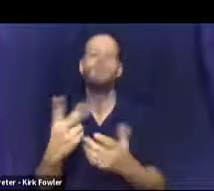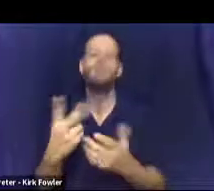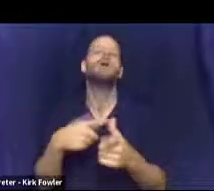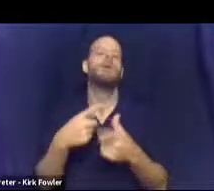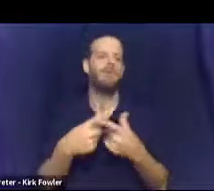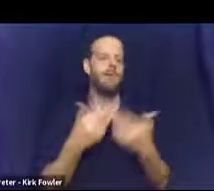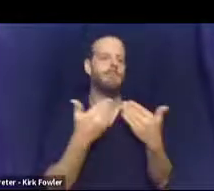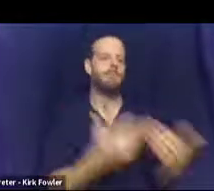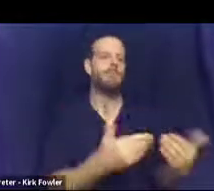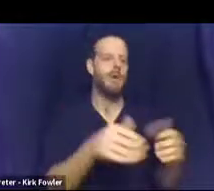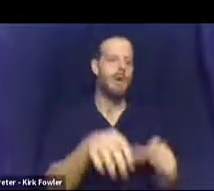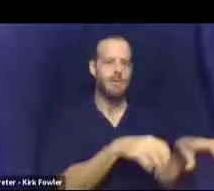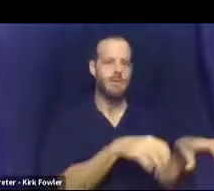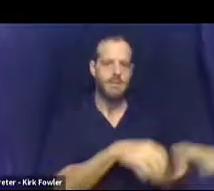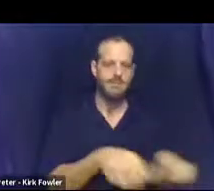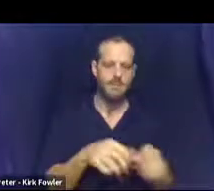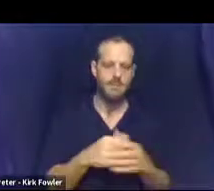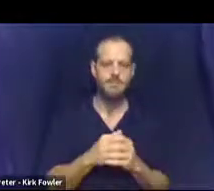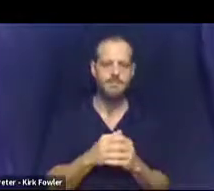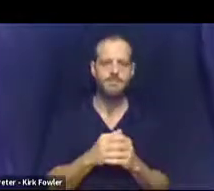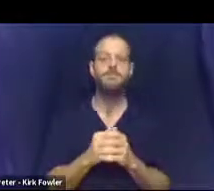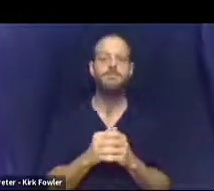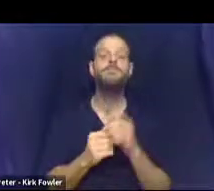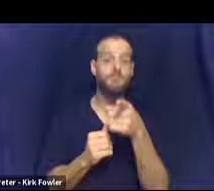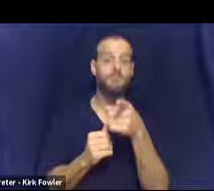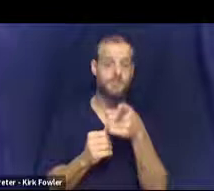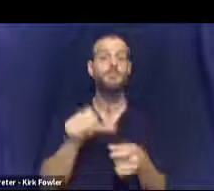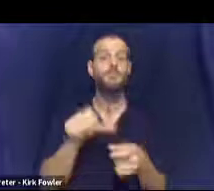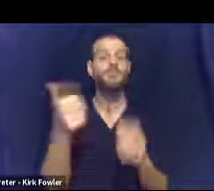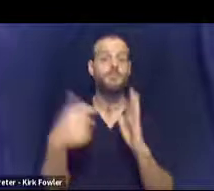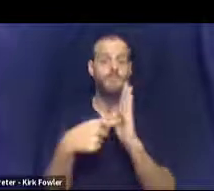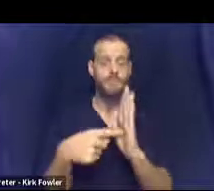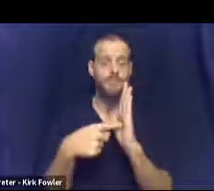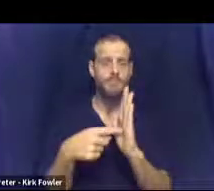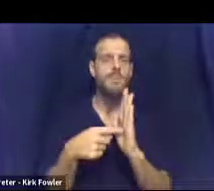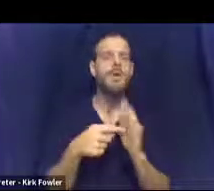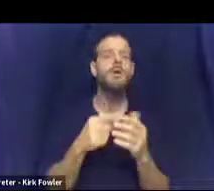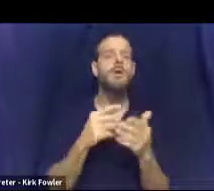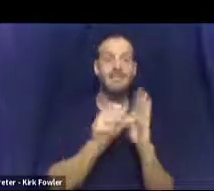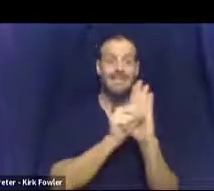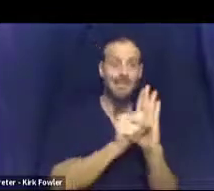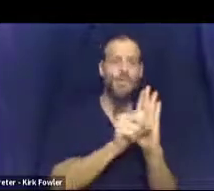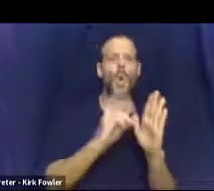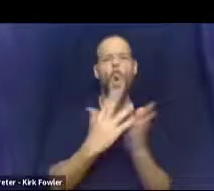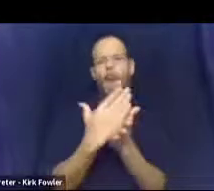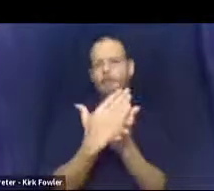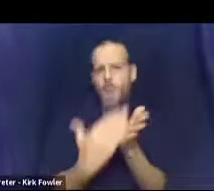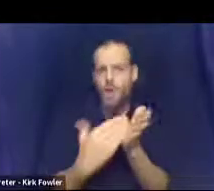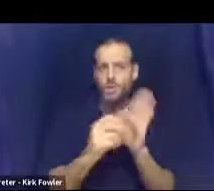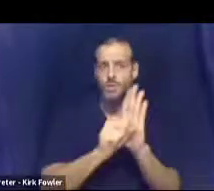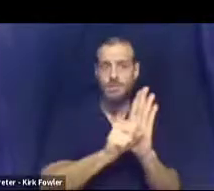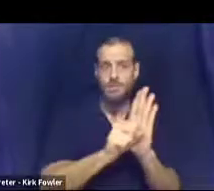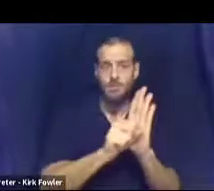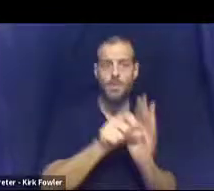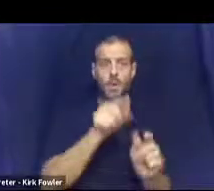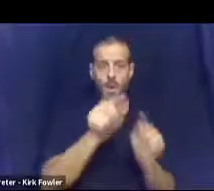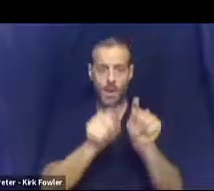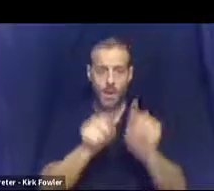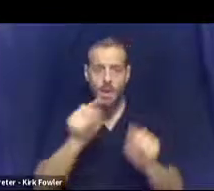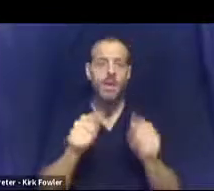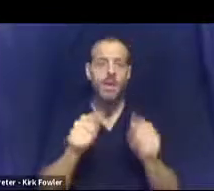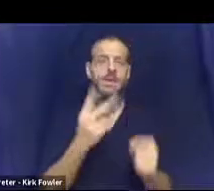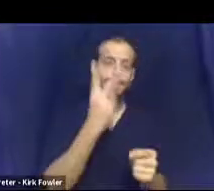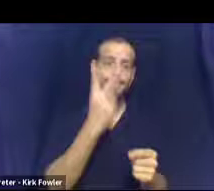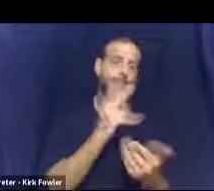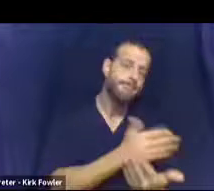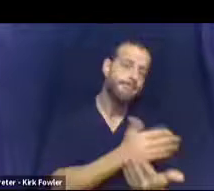These are either mini symbols or partial symbols, and so you'll see there's a little maraca for music, a little